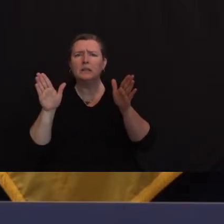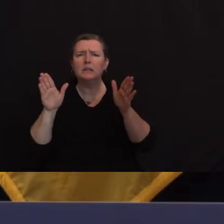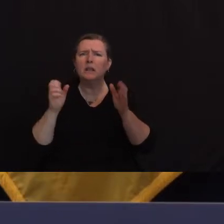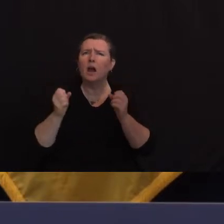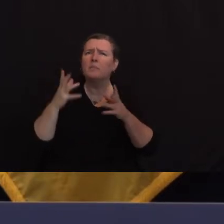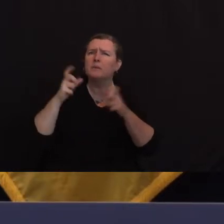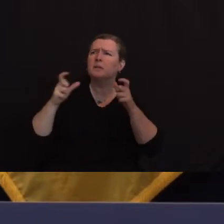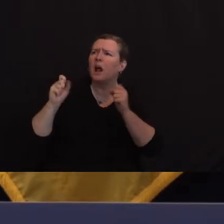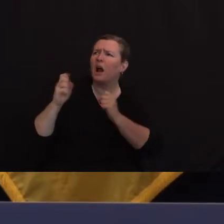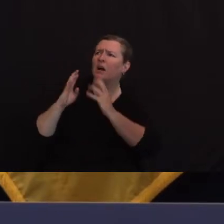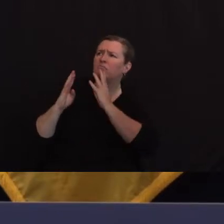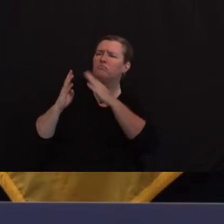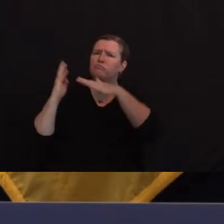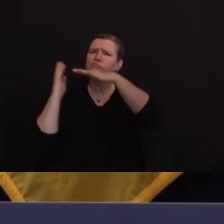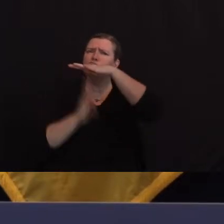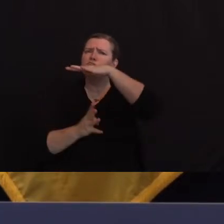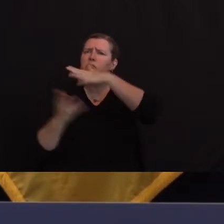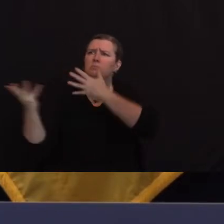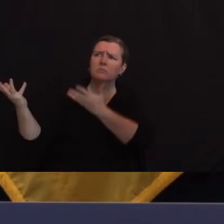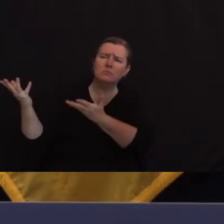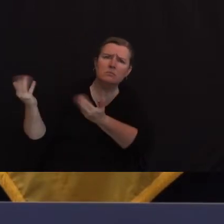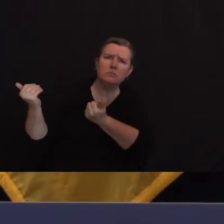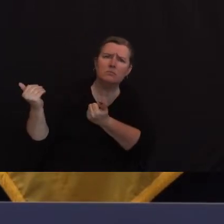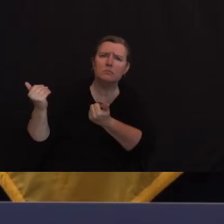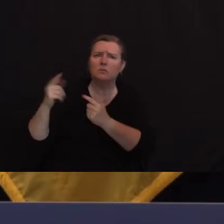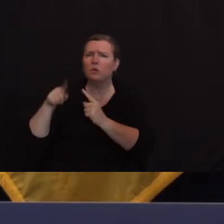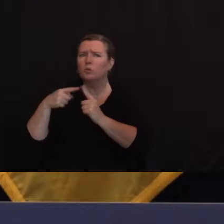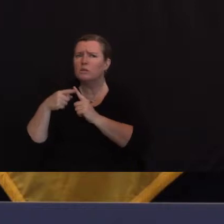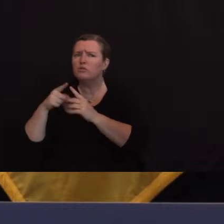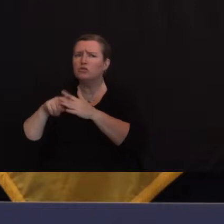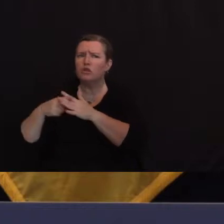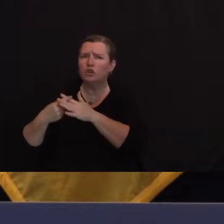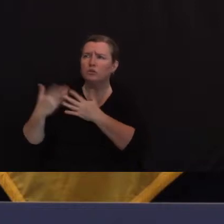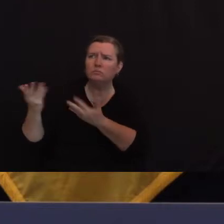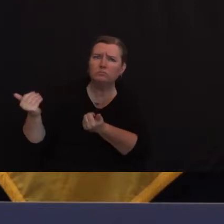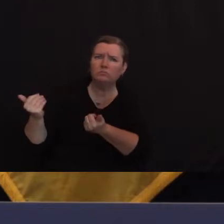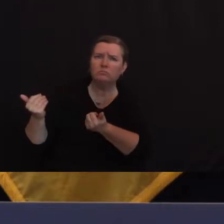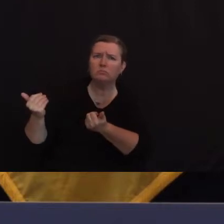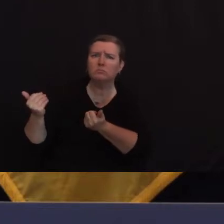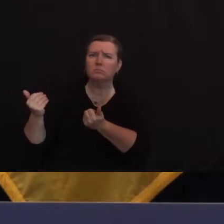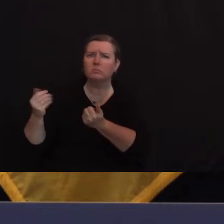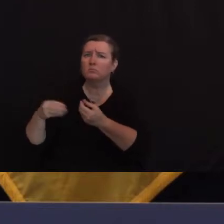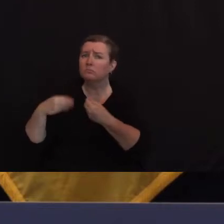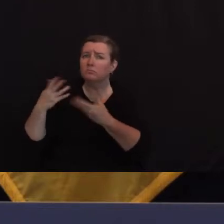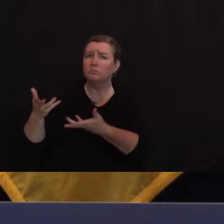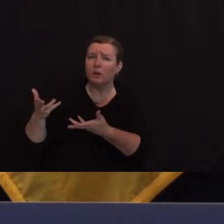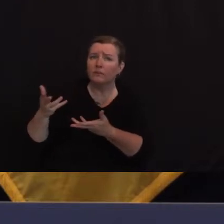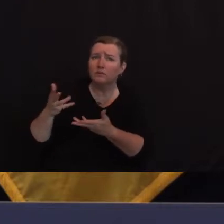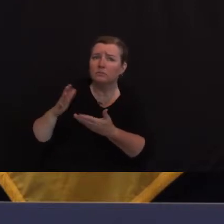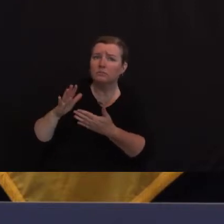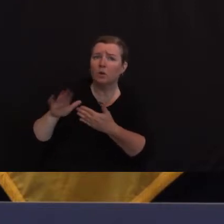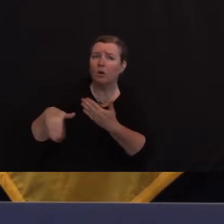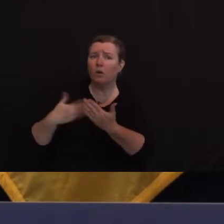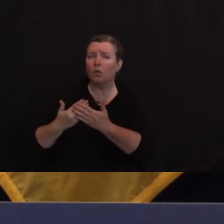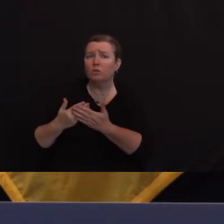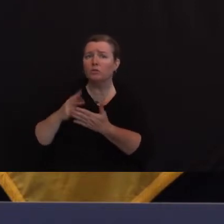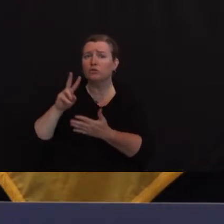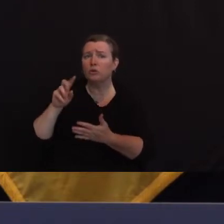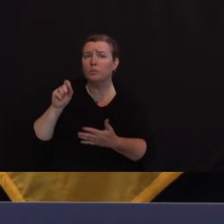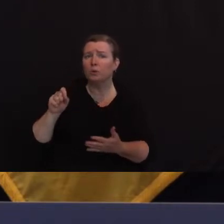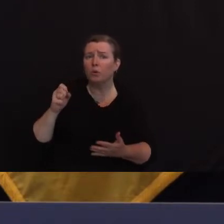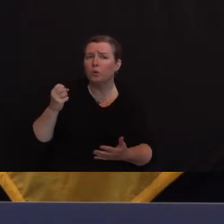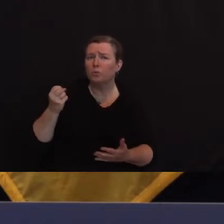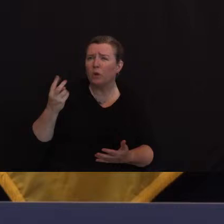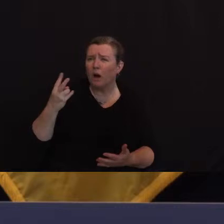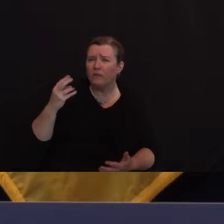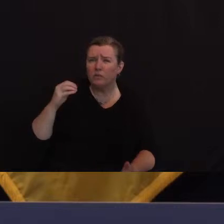when? And will the state be able to serve all 2.4 million eligible at the 6-month window, or how long will that take? The Labor